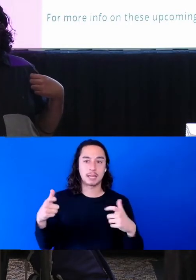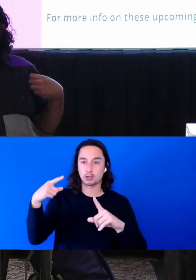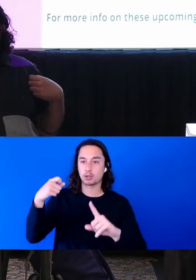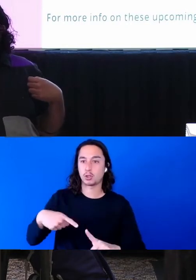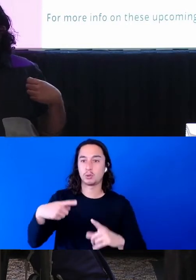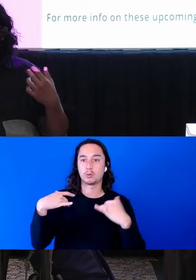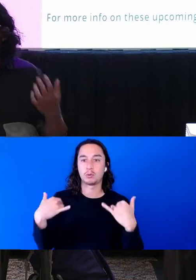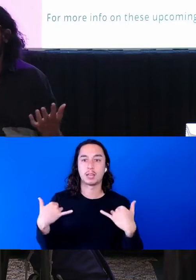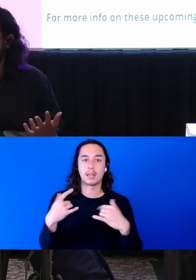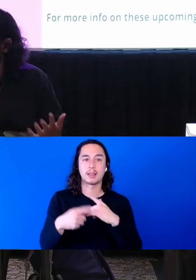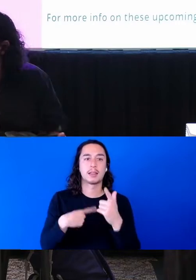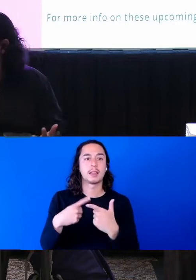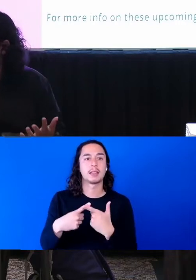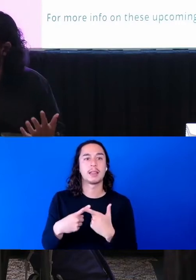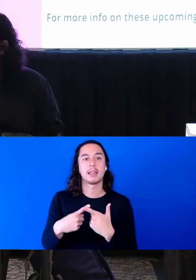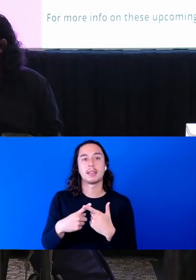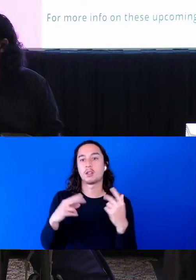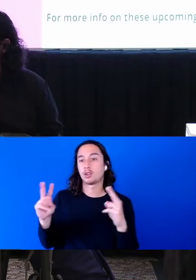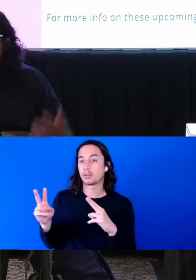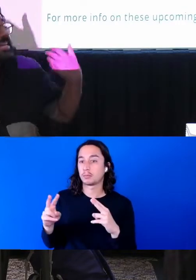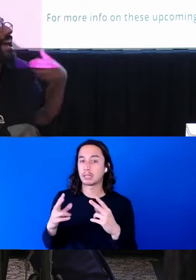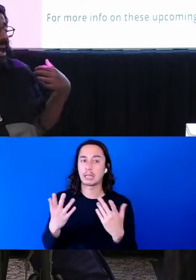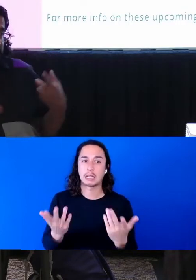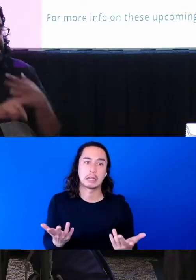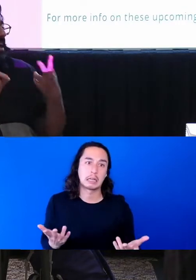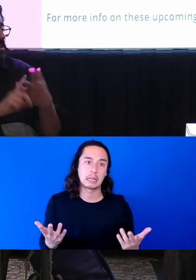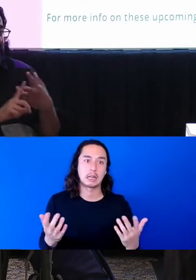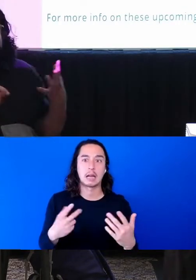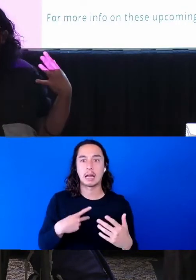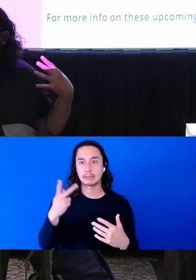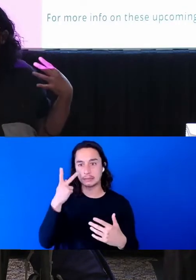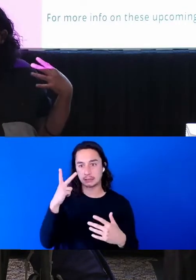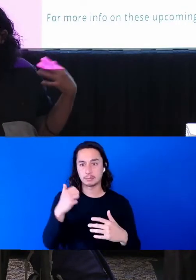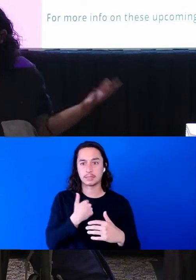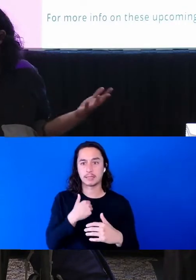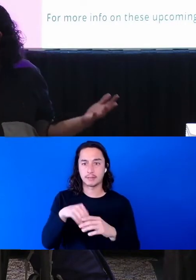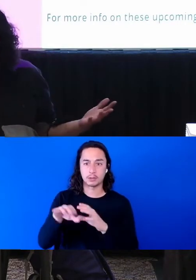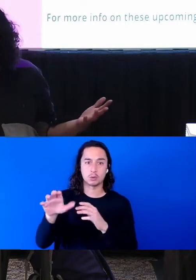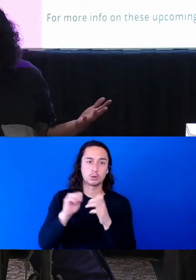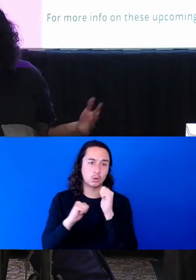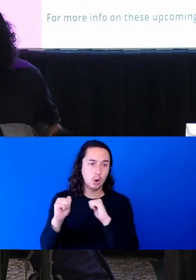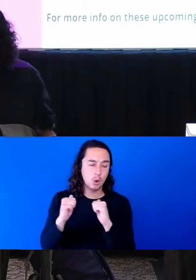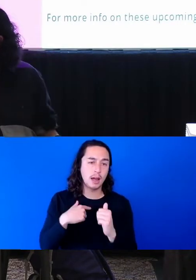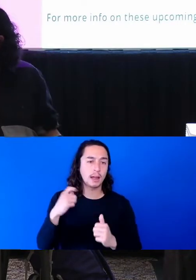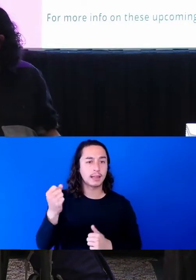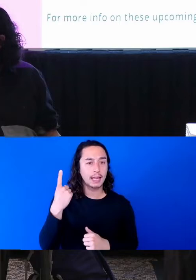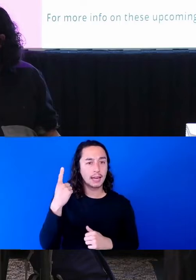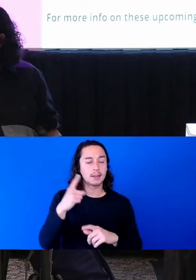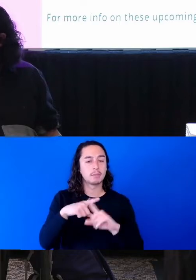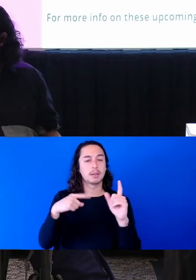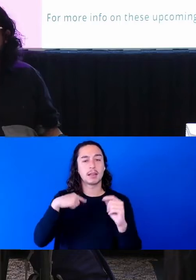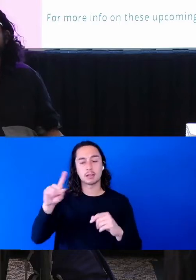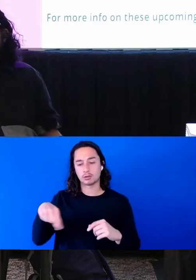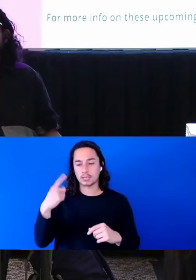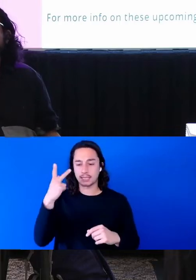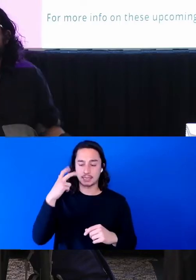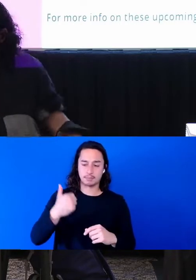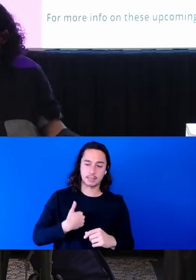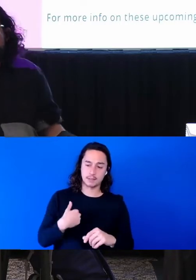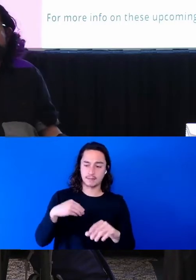were sweetly like, I just see myself in your show. Like I'm not gay or any of those things, but I just see myself in this thing,